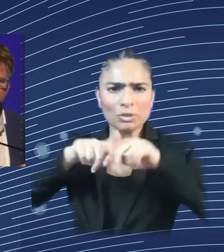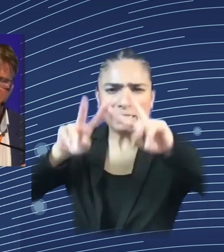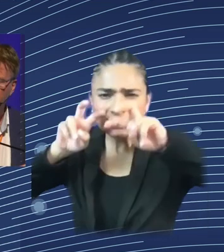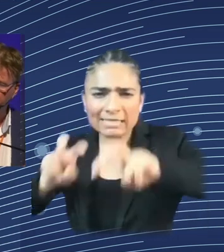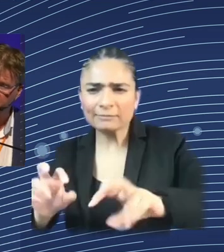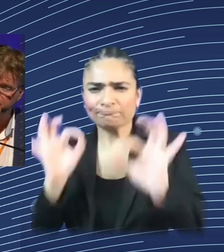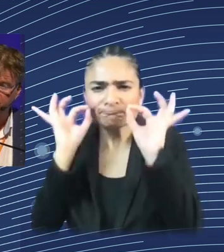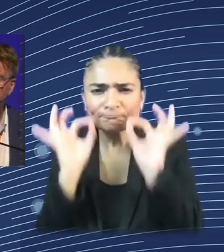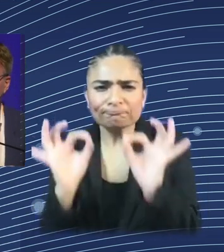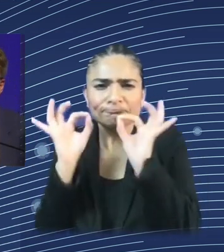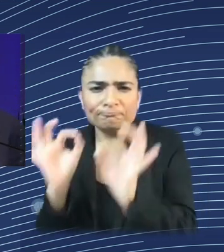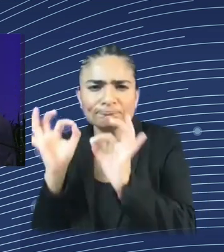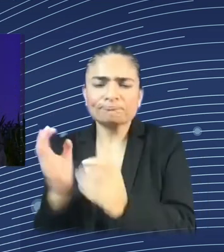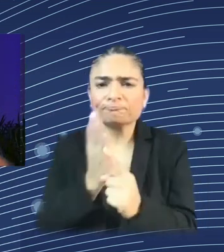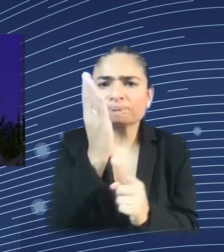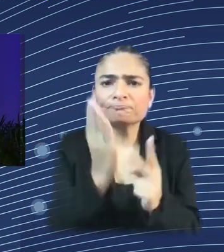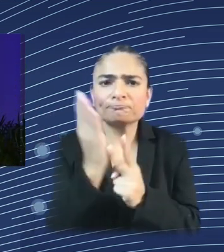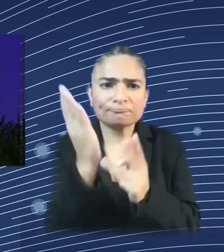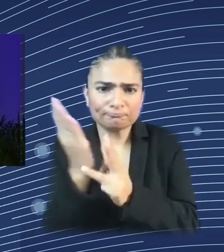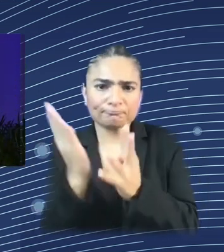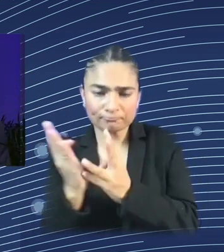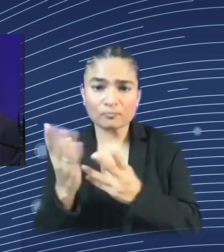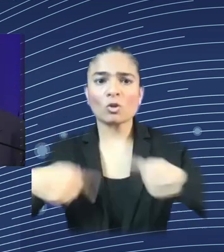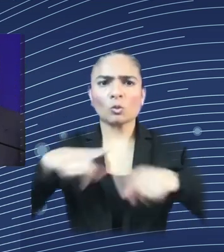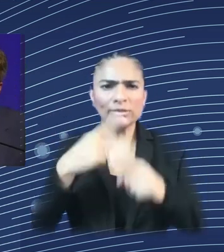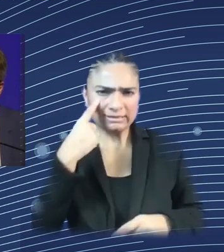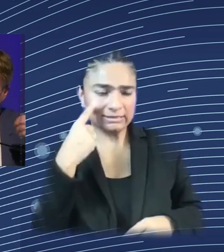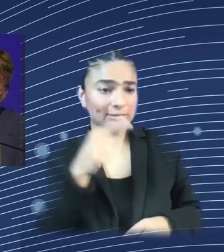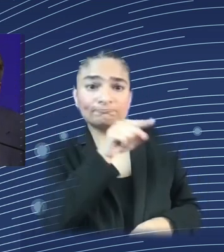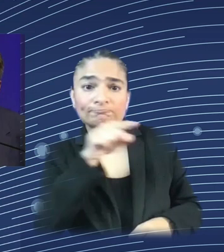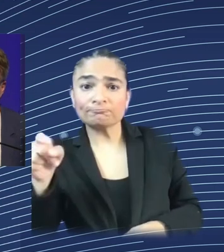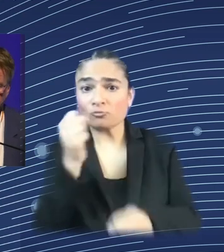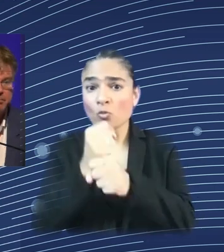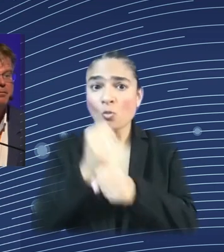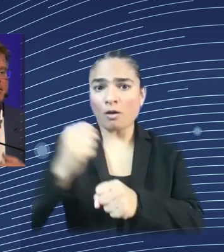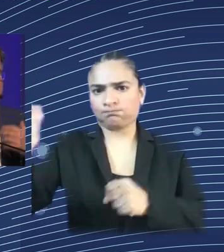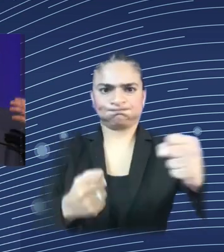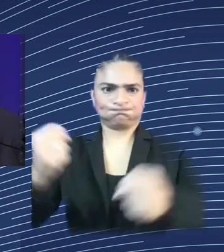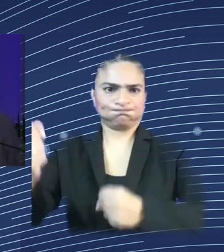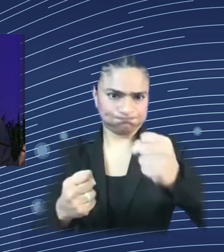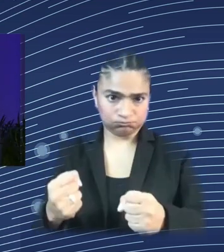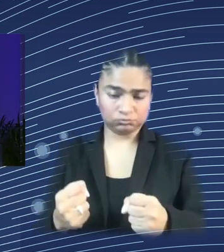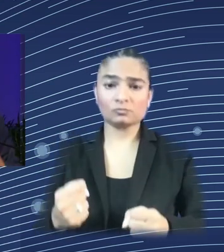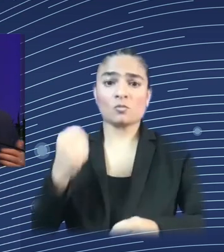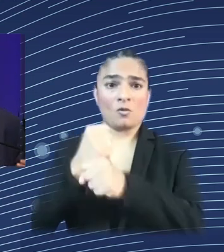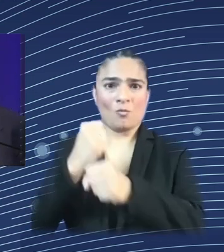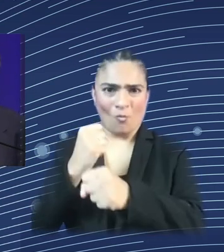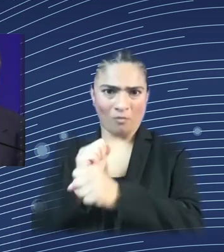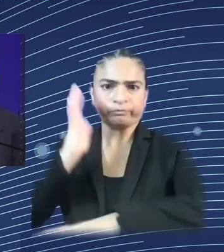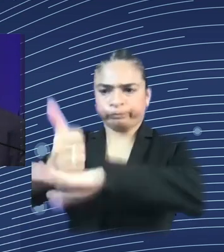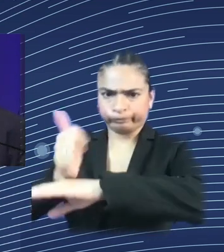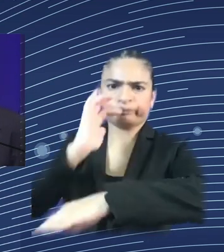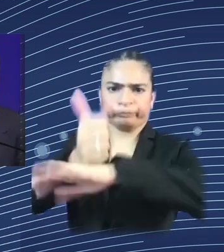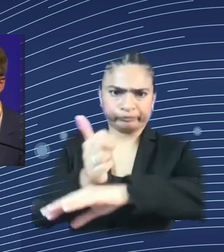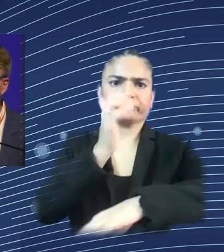compare them with those who don't have infringements, and then you can make, by using those algorithms, you can say, okay, we can predict